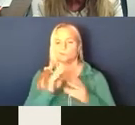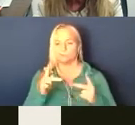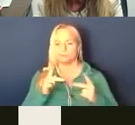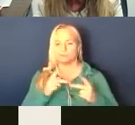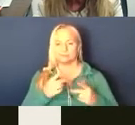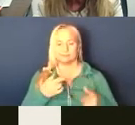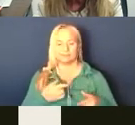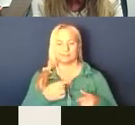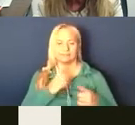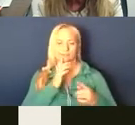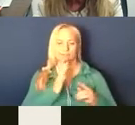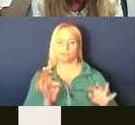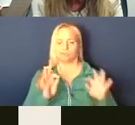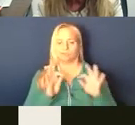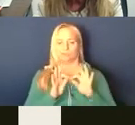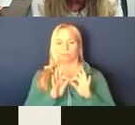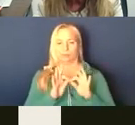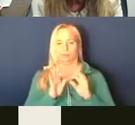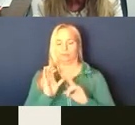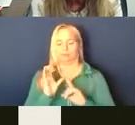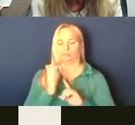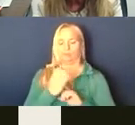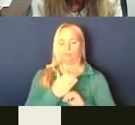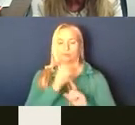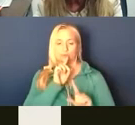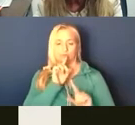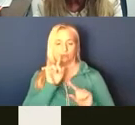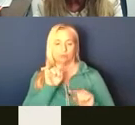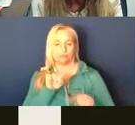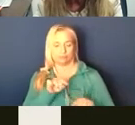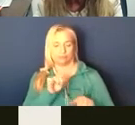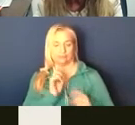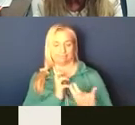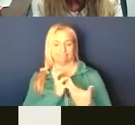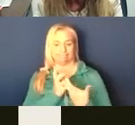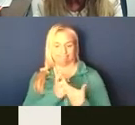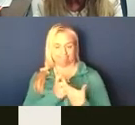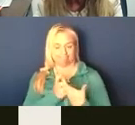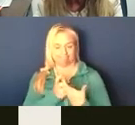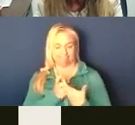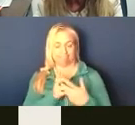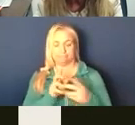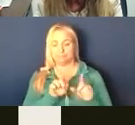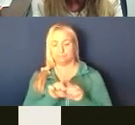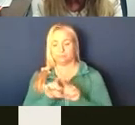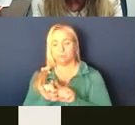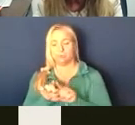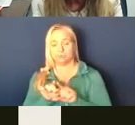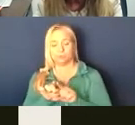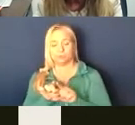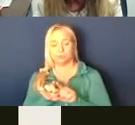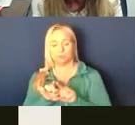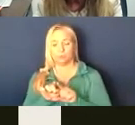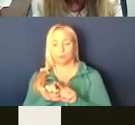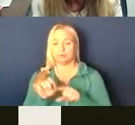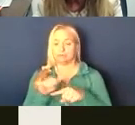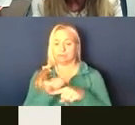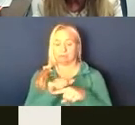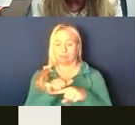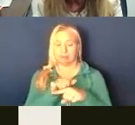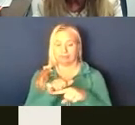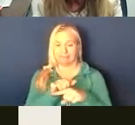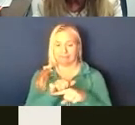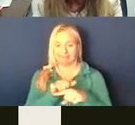for us to be culturally responsive and continuously monitoring the practices that we're